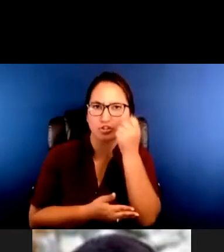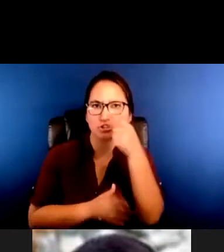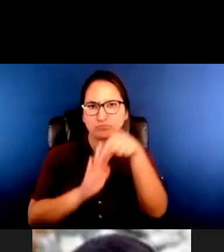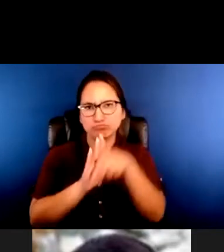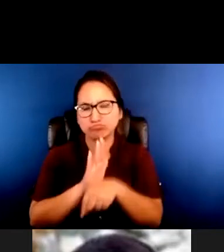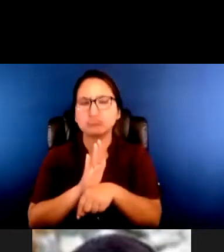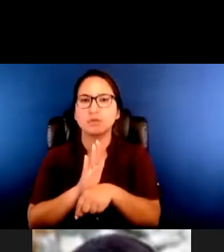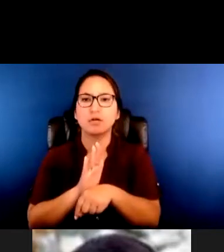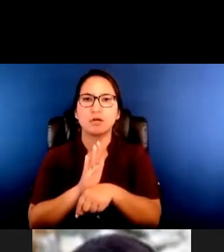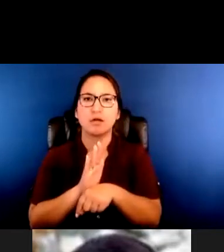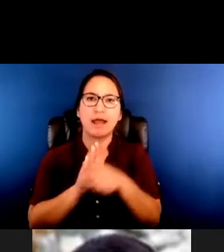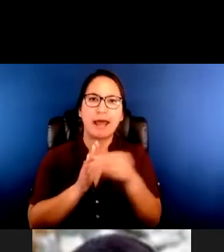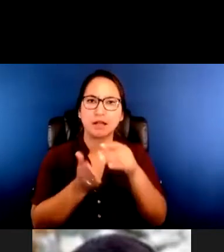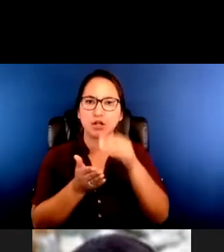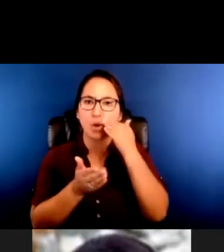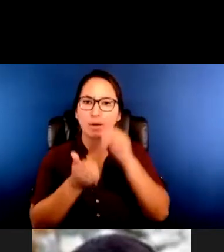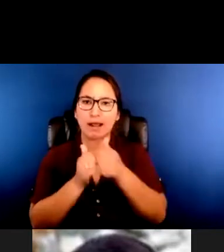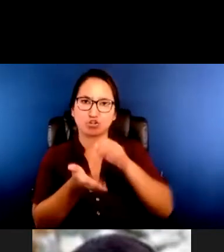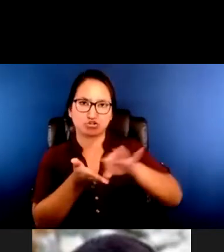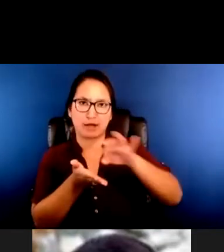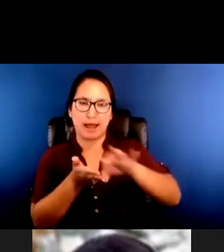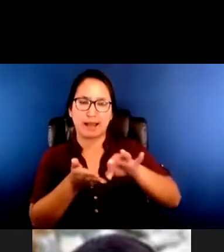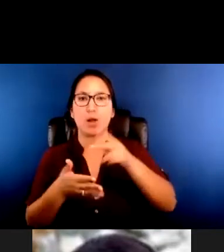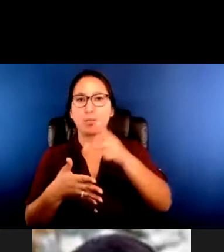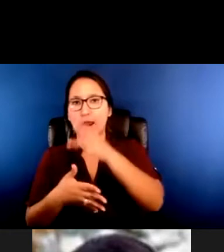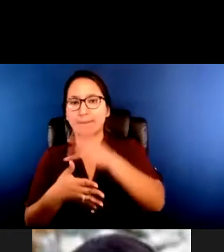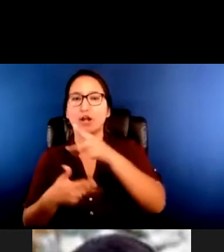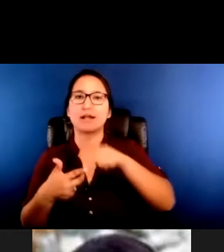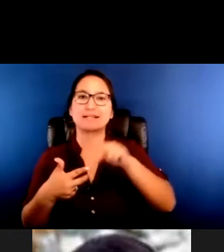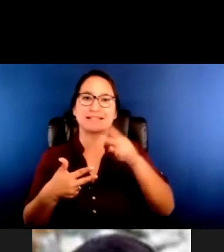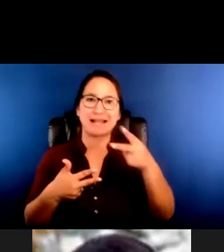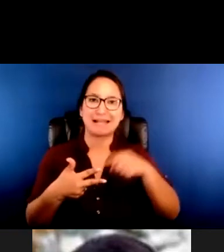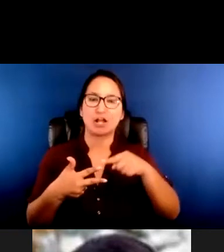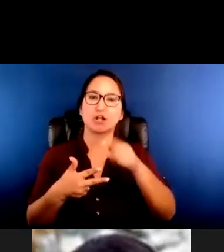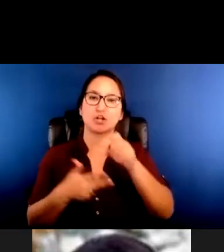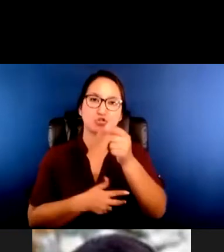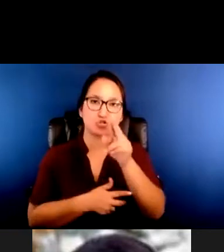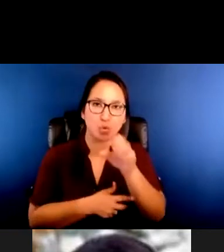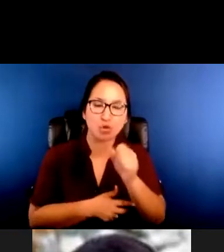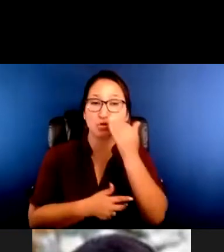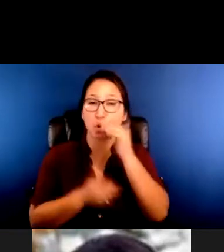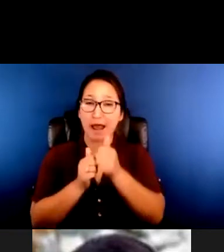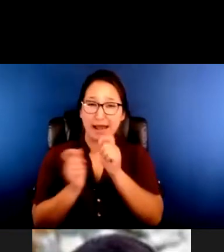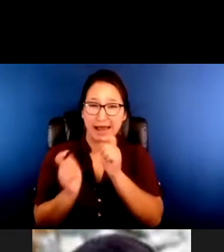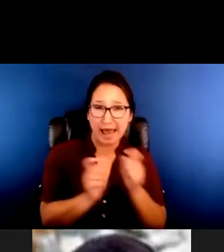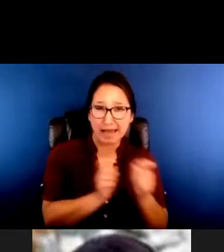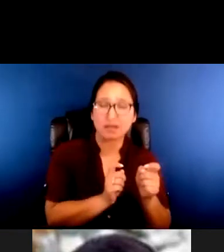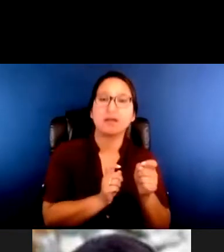obviously, is tracking those primary, secondary sources, editing of those primary, secondary sources, and